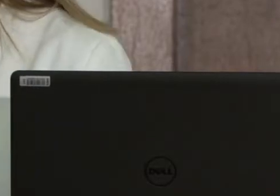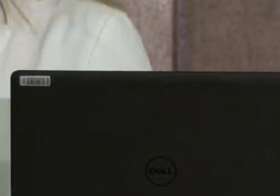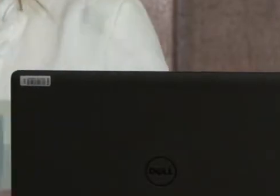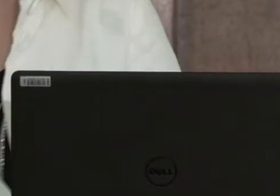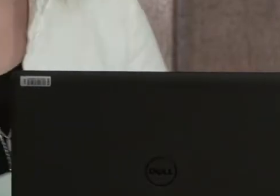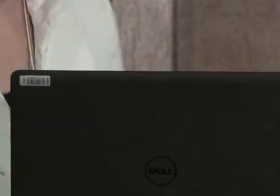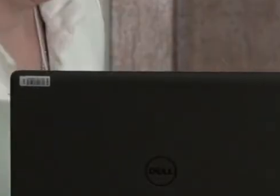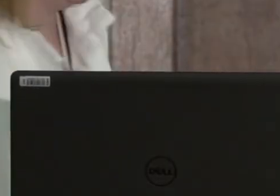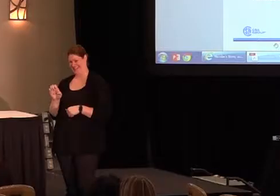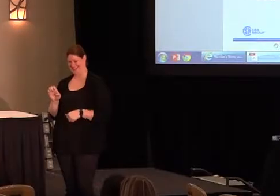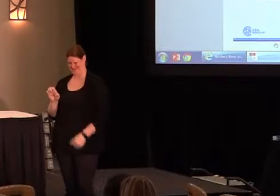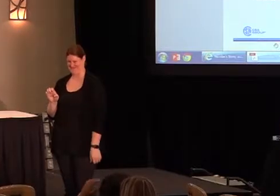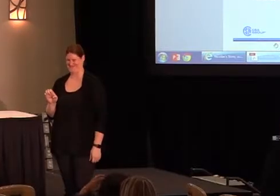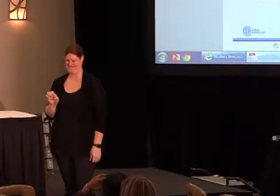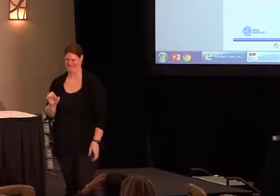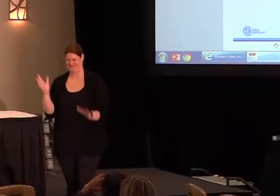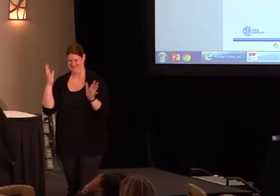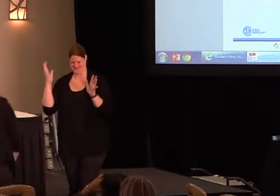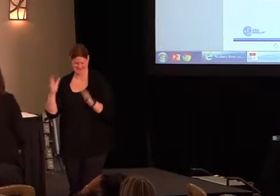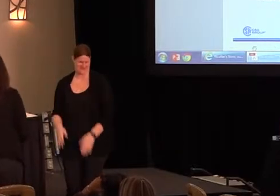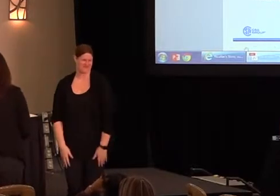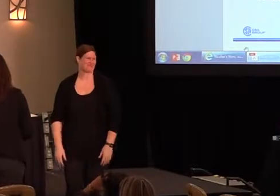to Emile. Great, thank you.